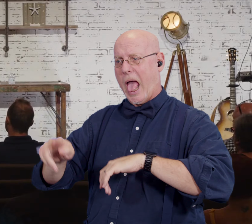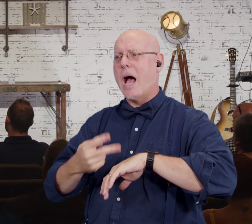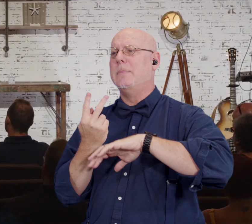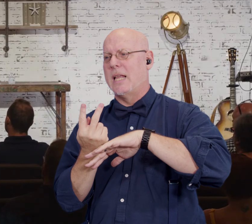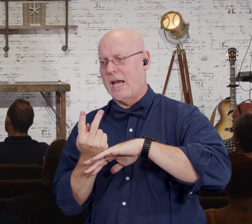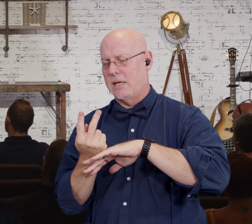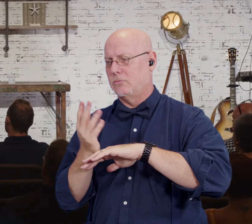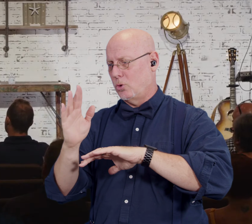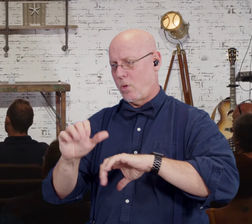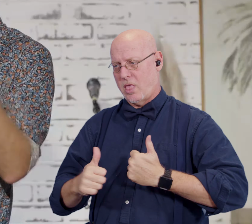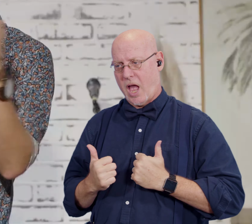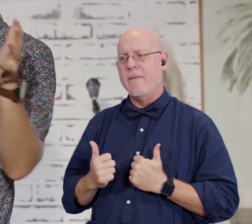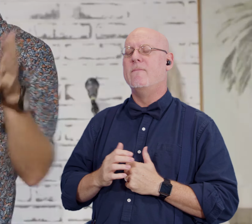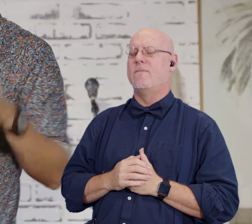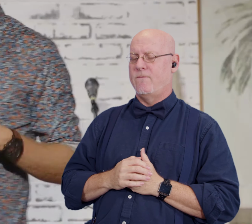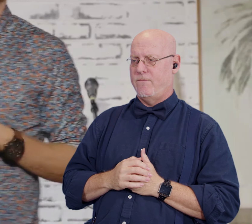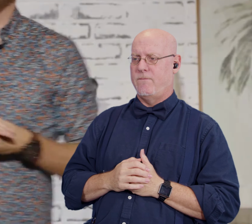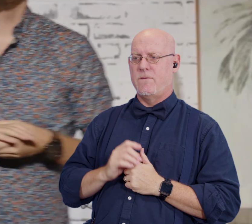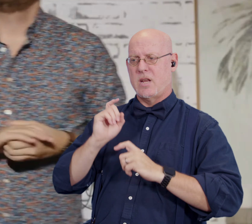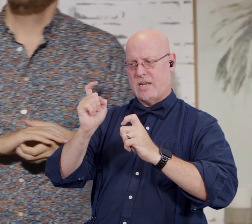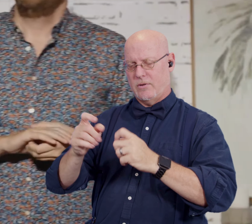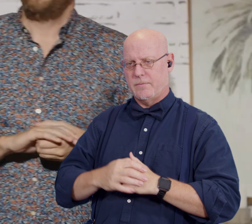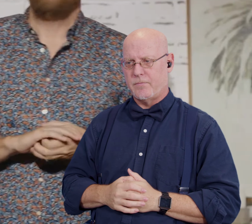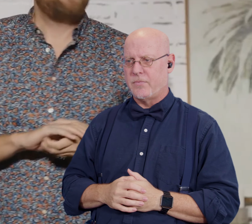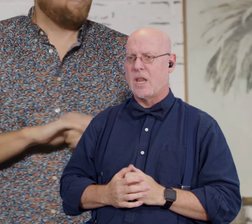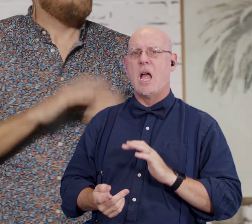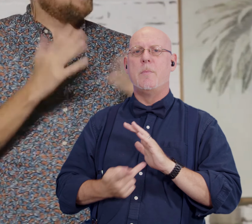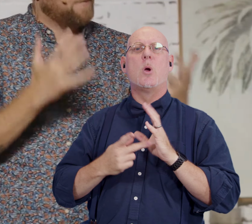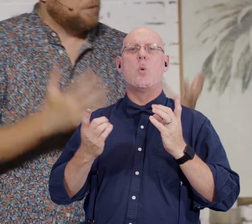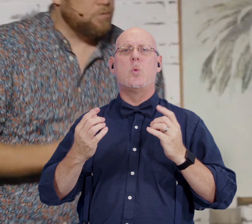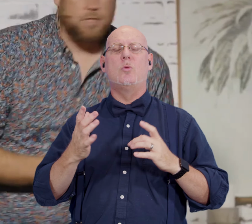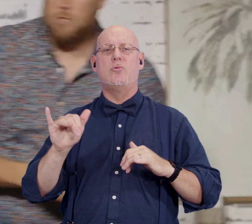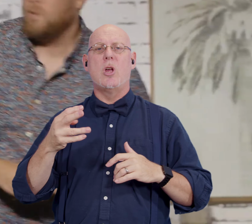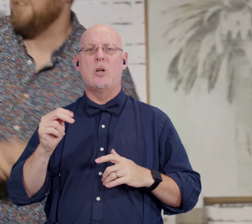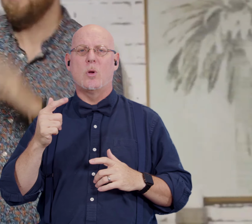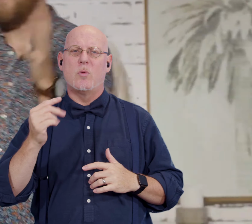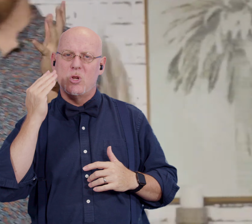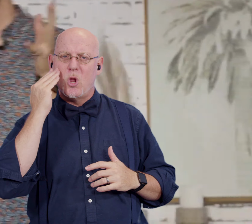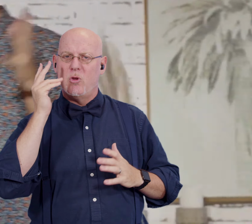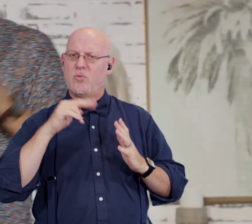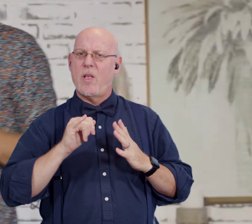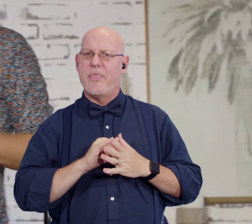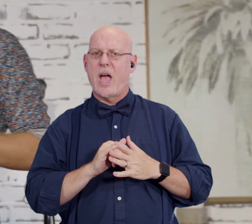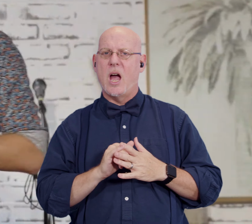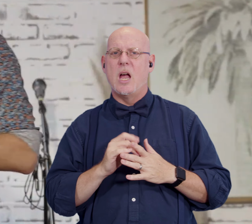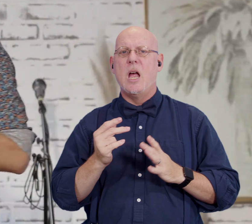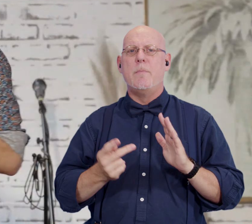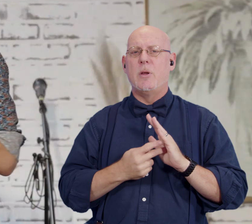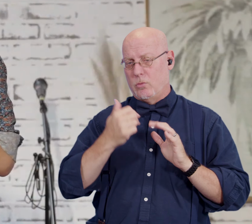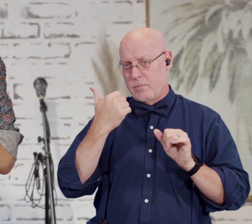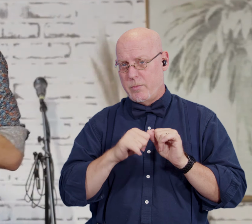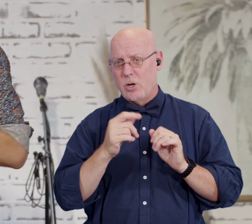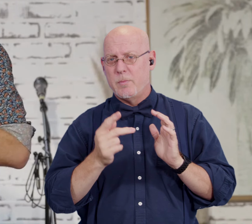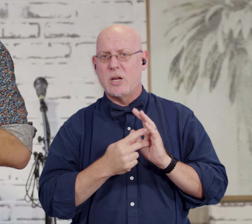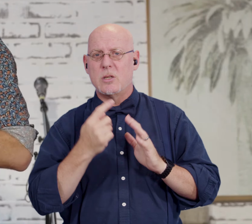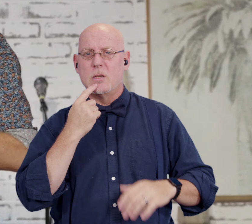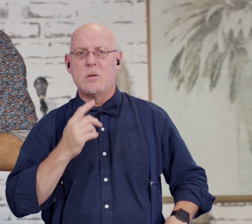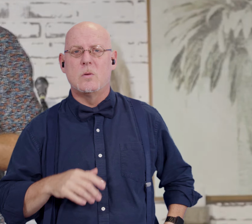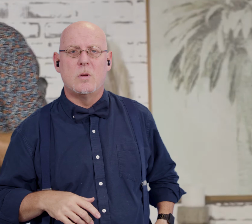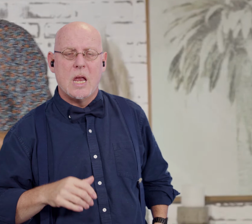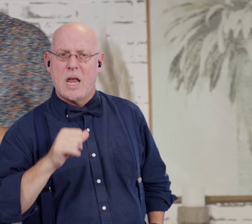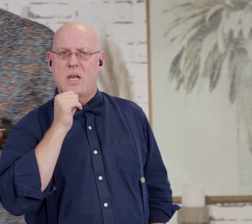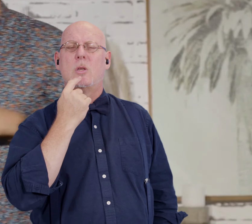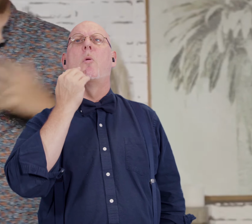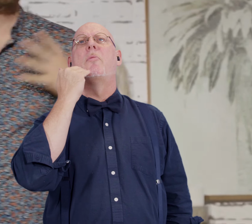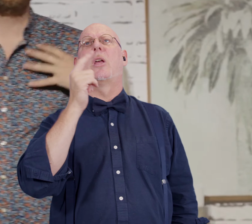your life. That's your legacy. He's handing out legacies today. And Peter, what does Peter do in John 21? You know it if you've read it. You remember it? Peter